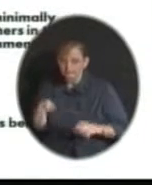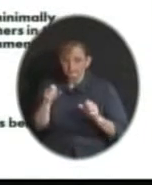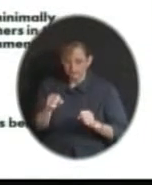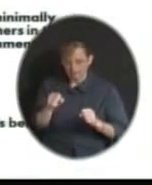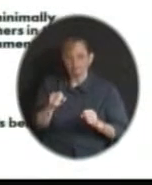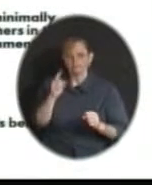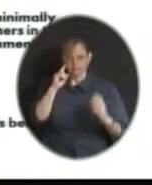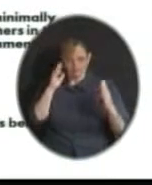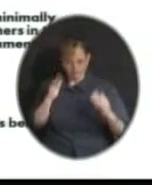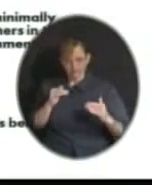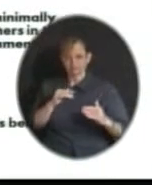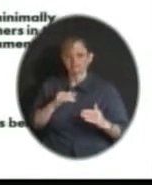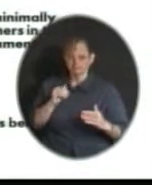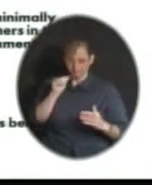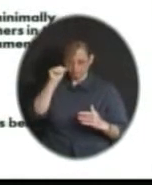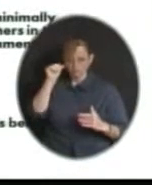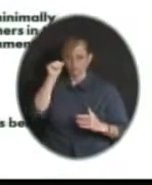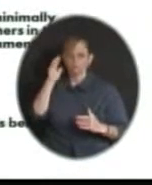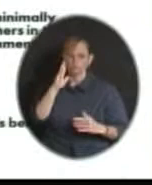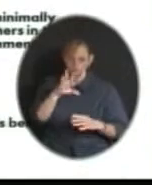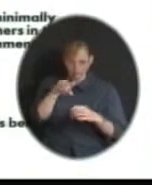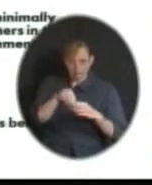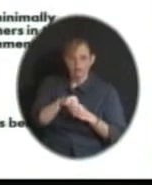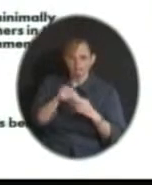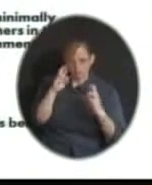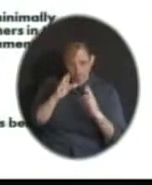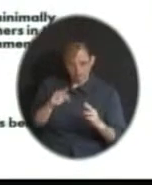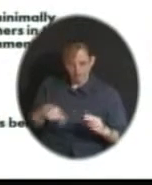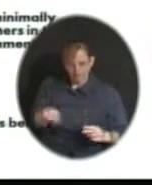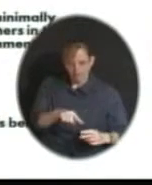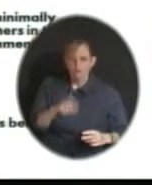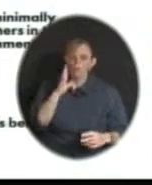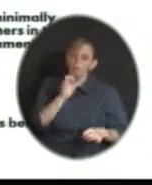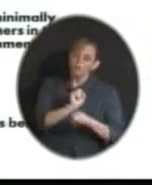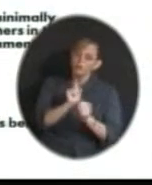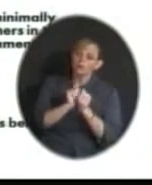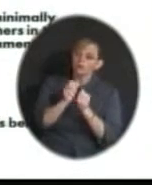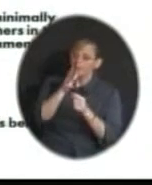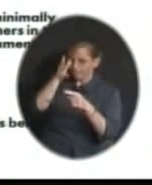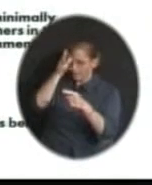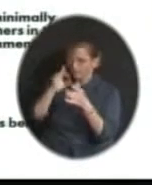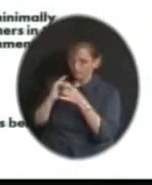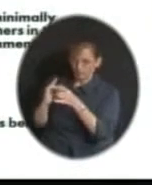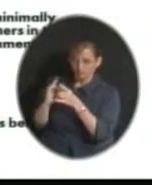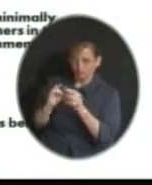them, and that we're going to work with their parents to keep them safe when they're in our schools